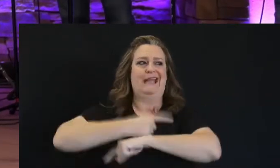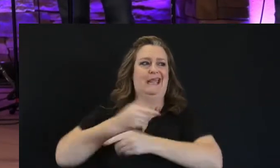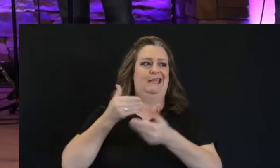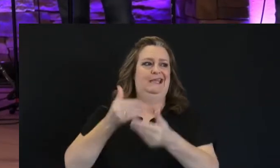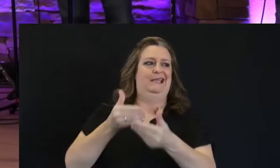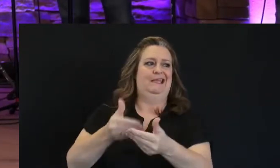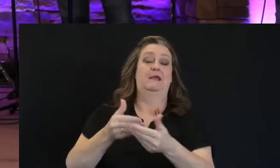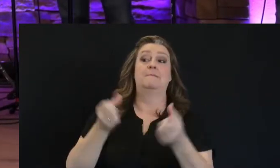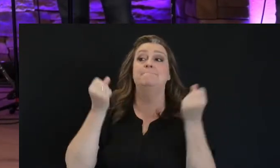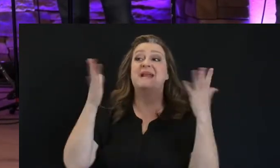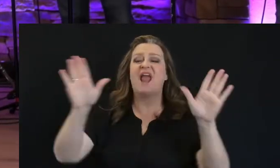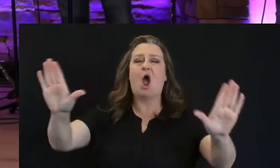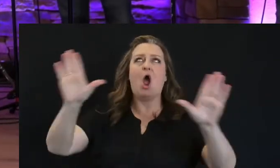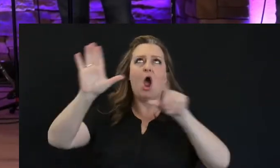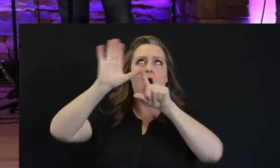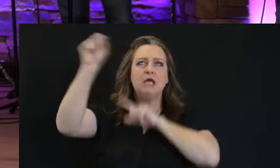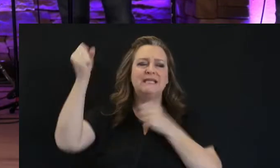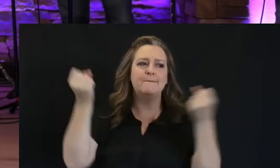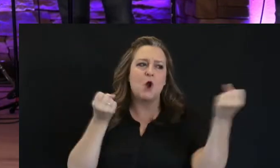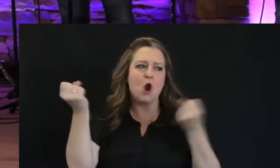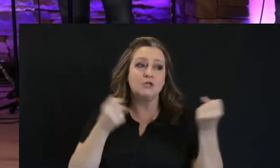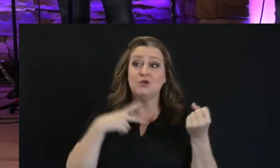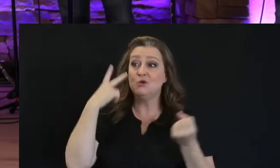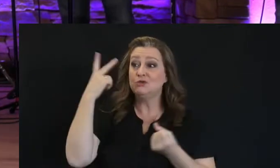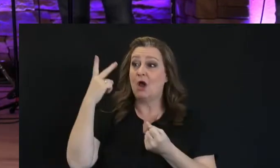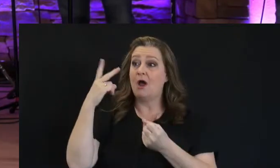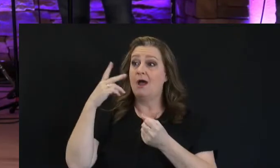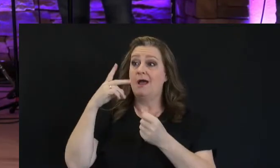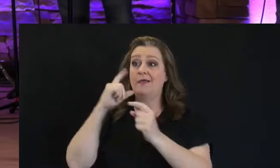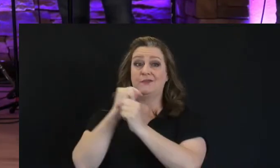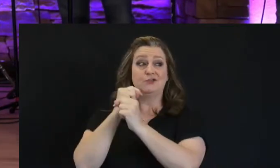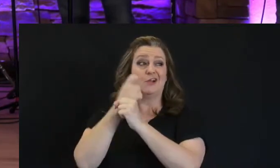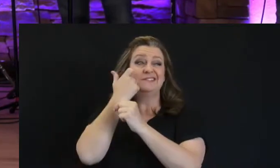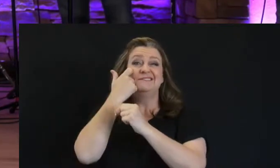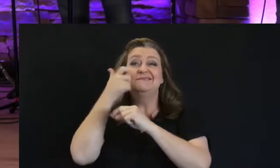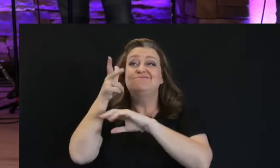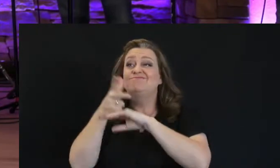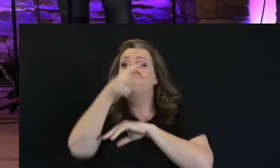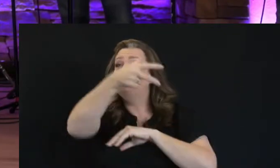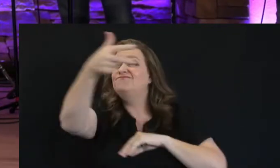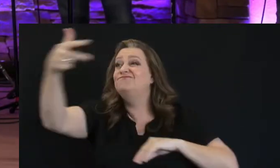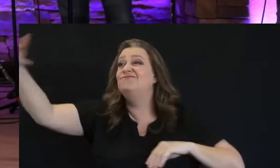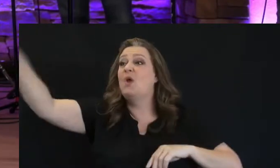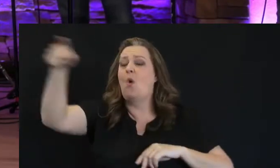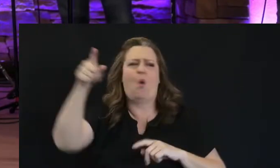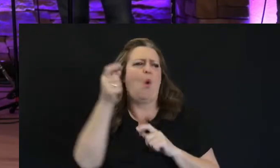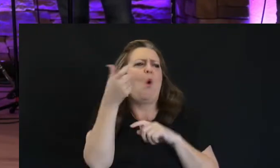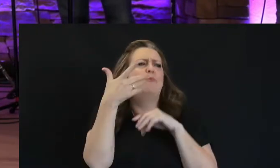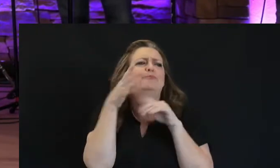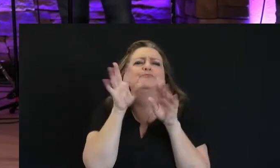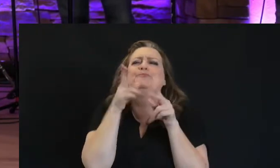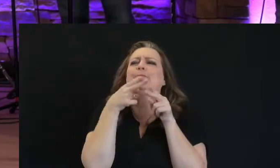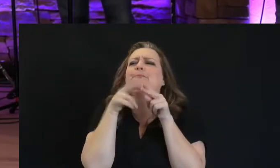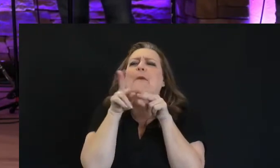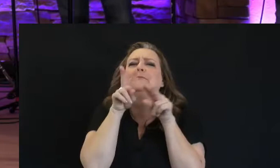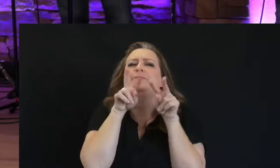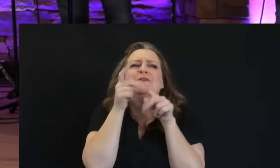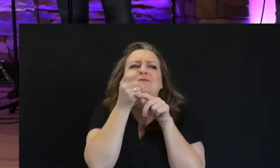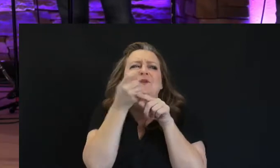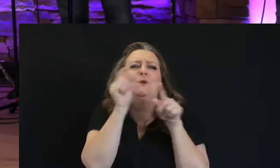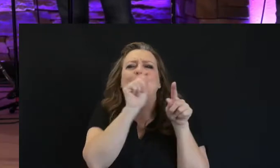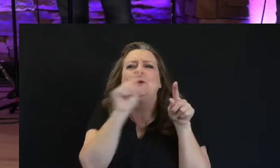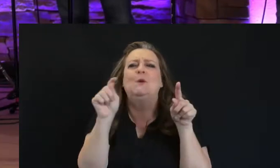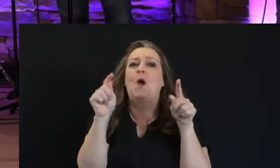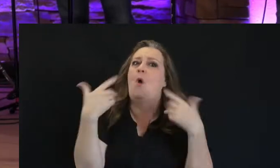going to be a ton of awesome cars. If you saw the trucks that were parked out here on the plaza on your way in, that is just a little preview, a little taste of what you're going to